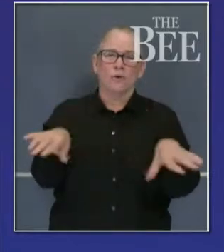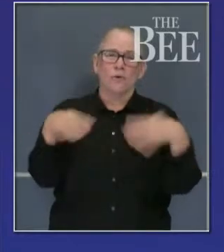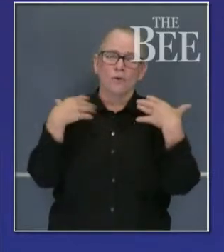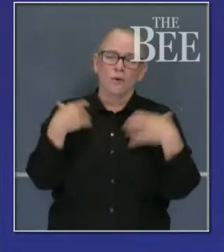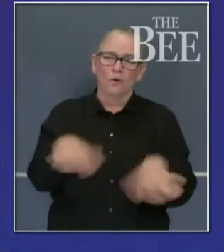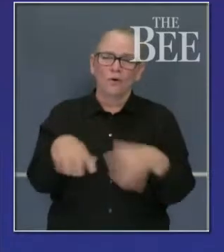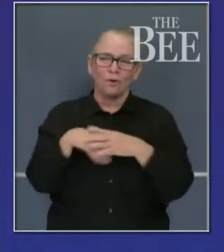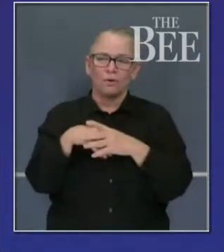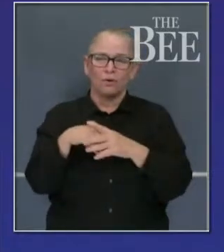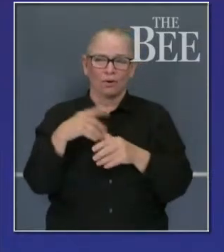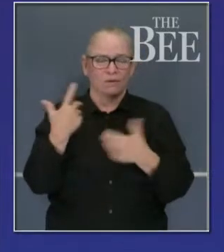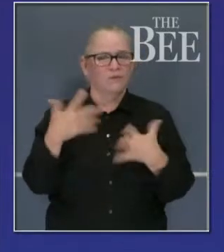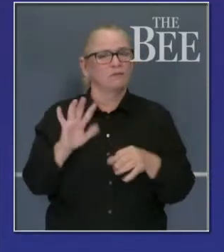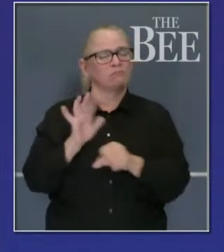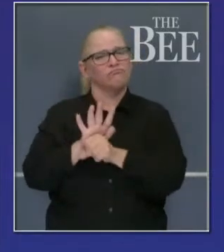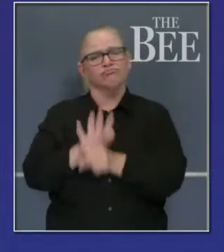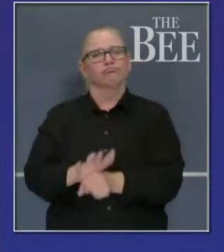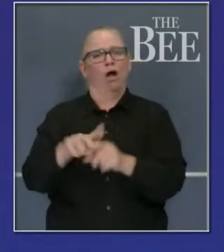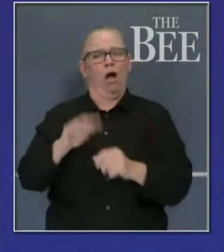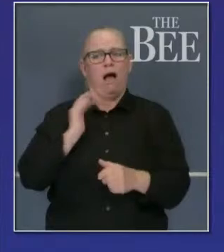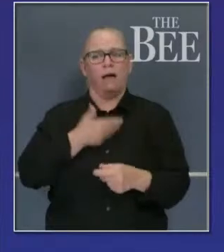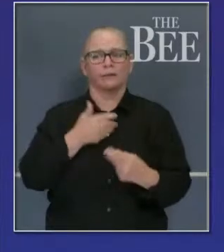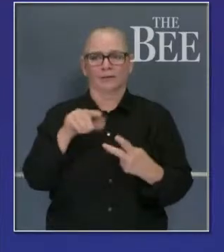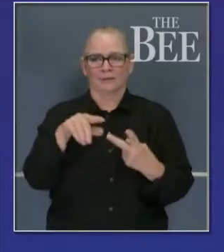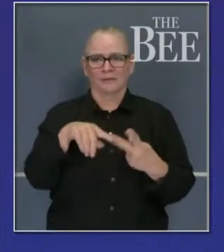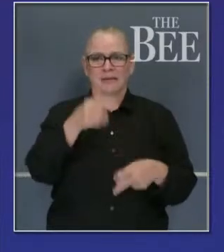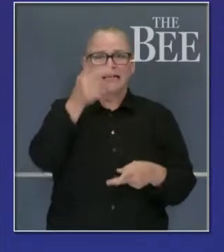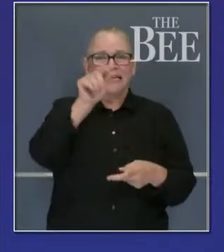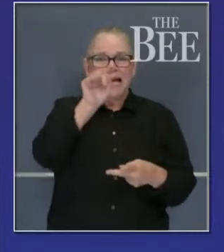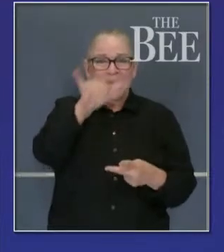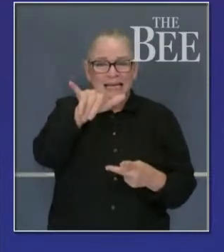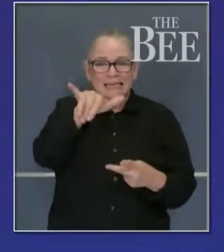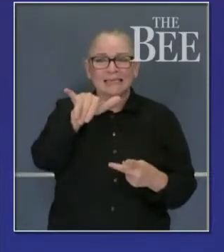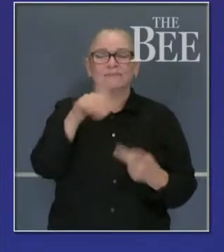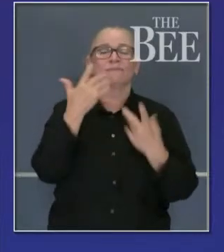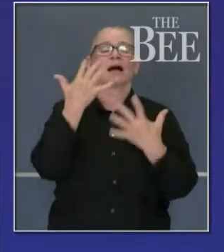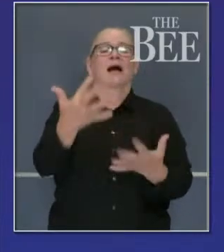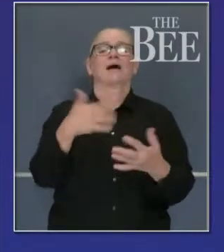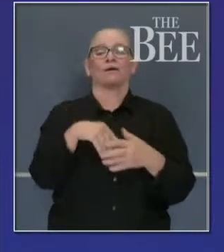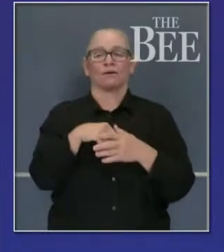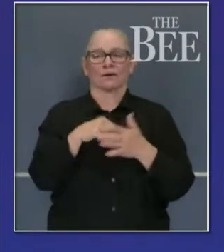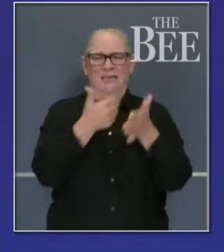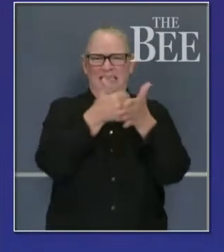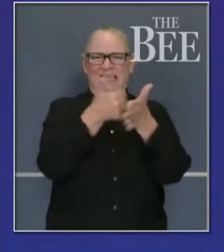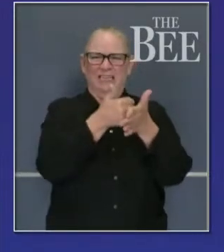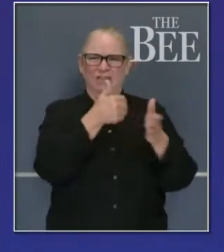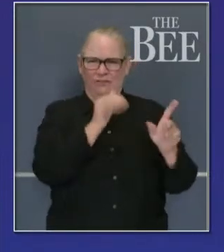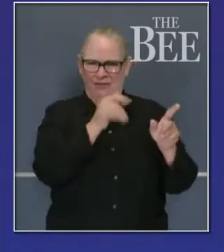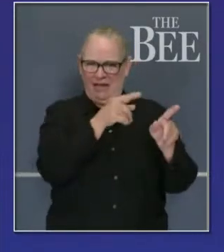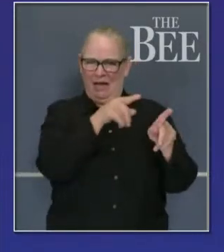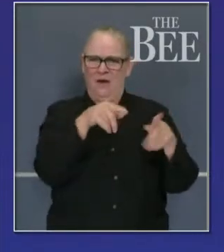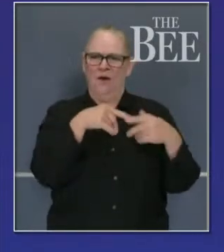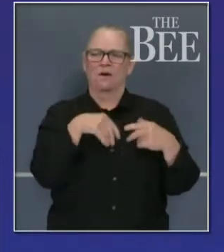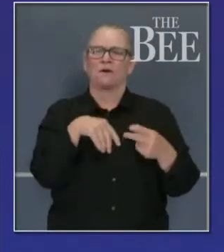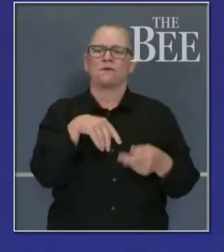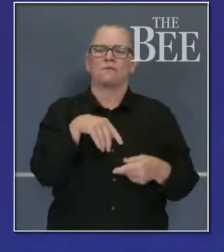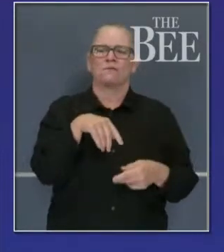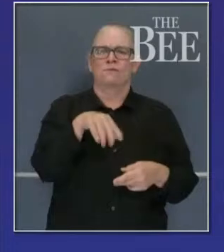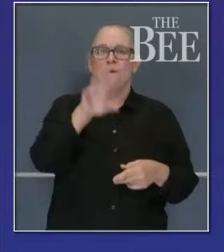as that was, the Getty fire, a fire near the Reagan Library itself last year that generated a lot of